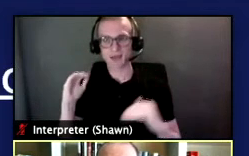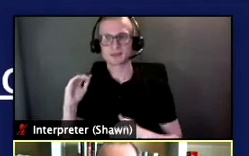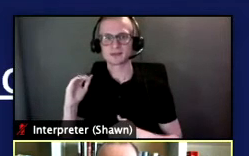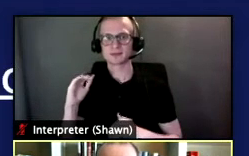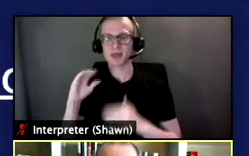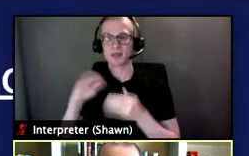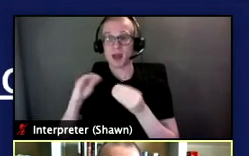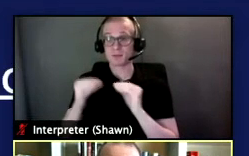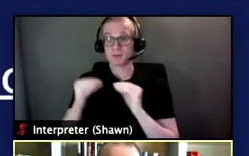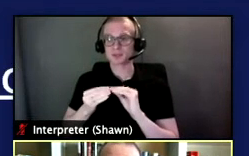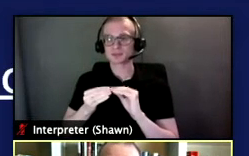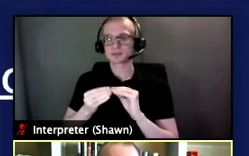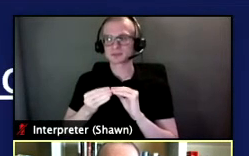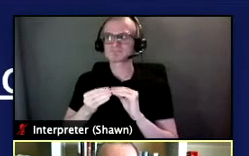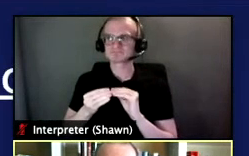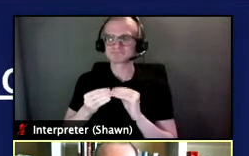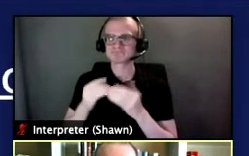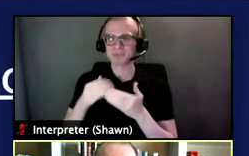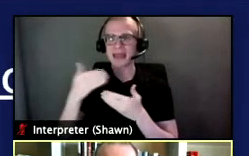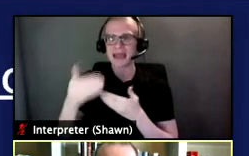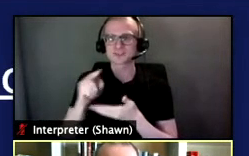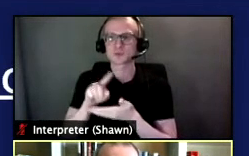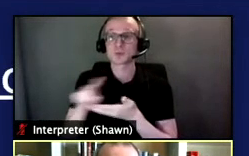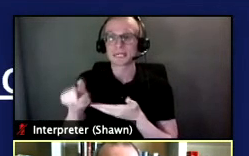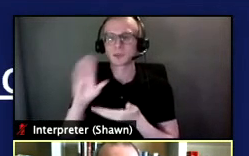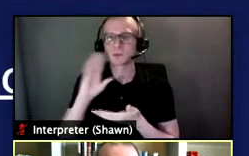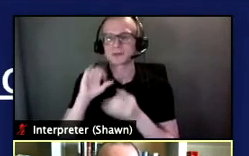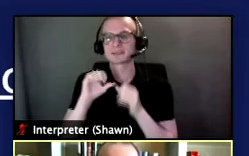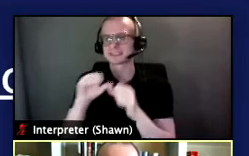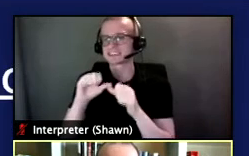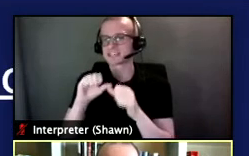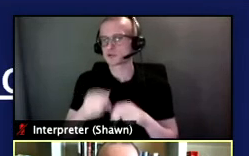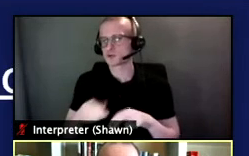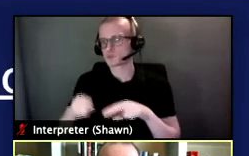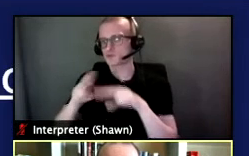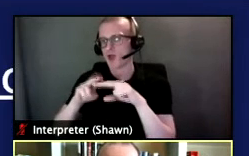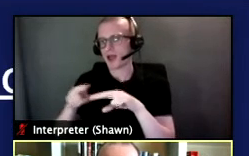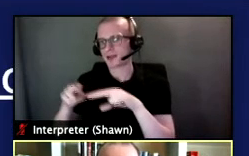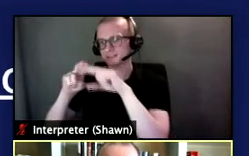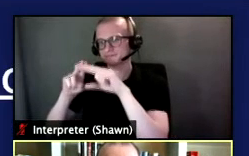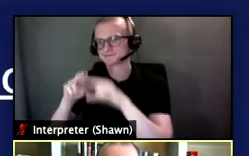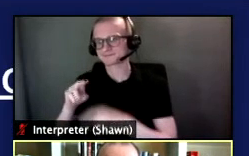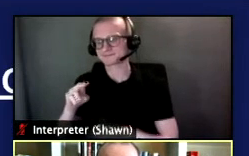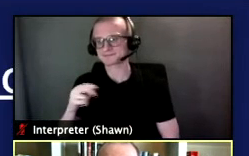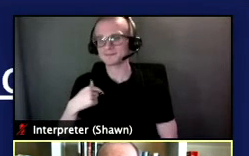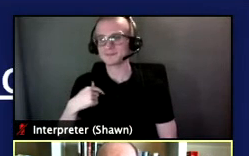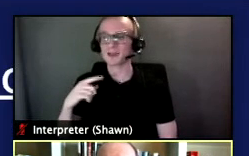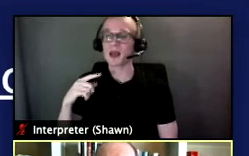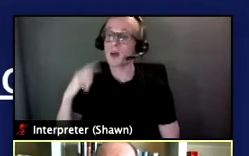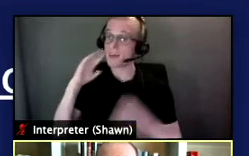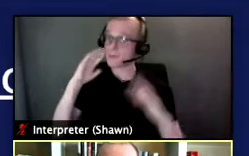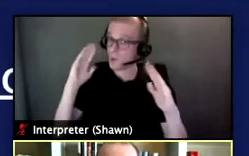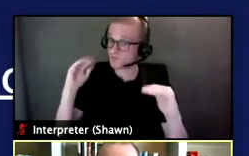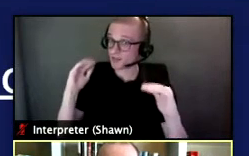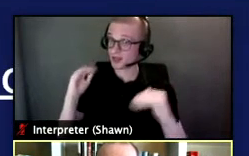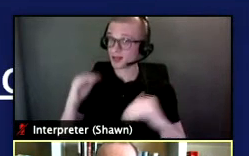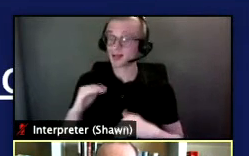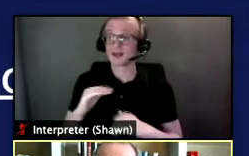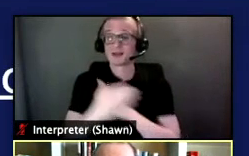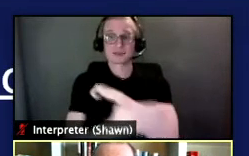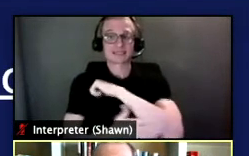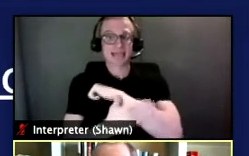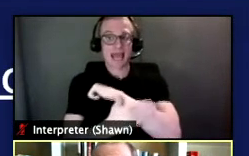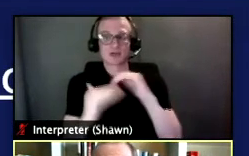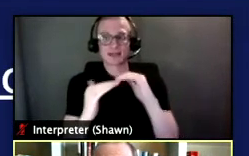numbers to rise over the next week. I am hopeful that the county level